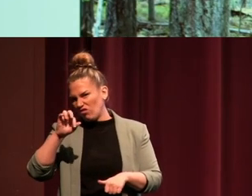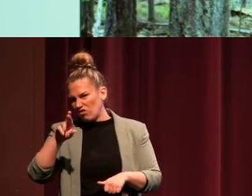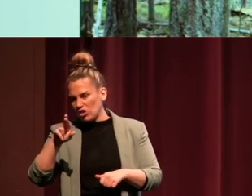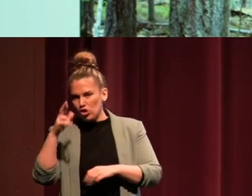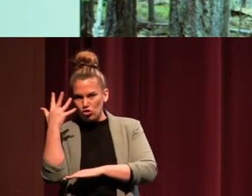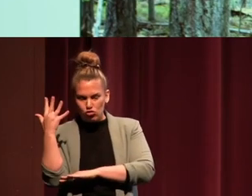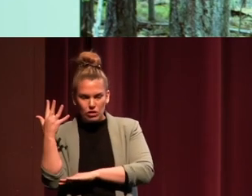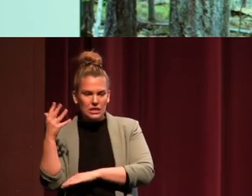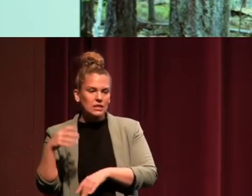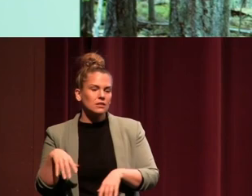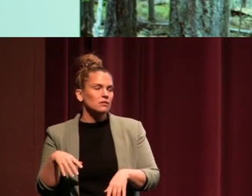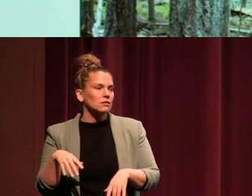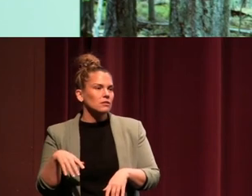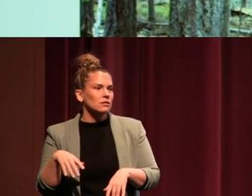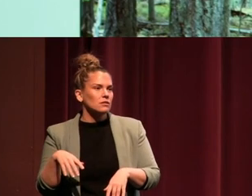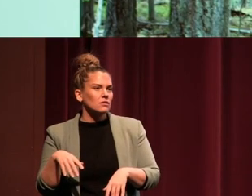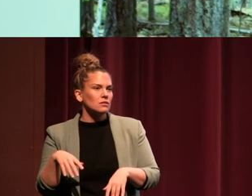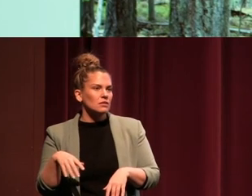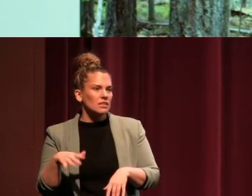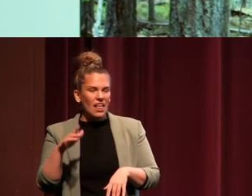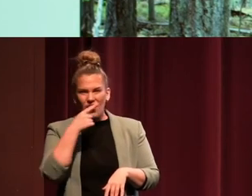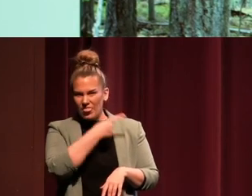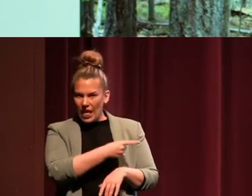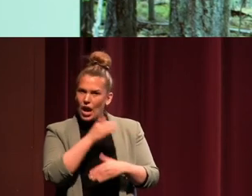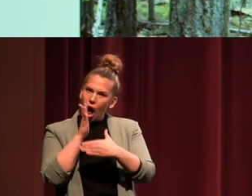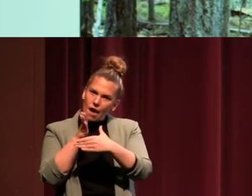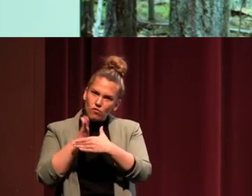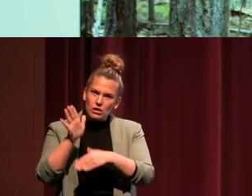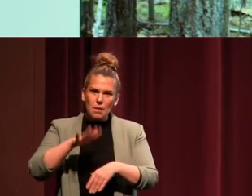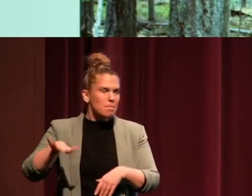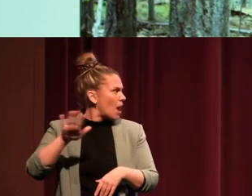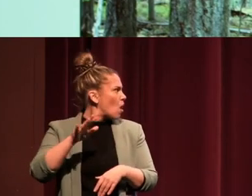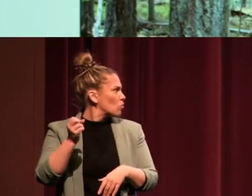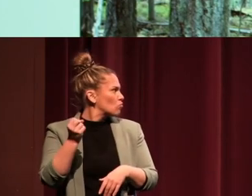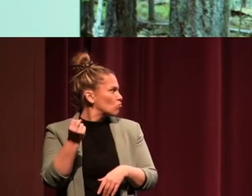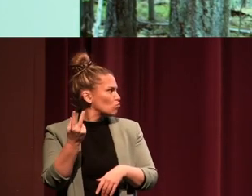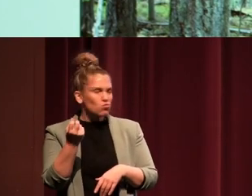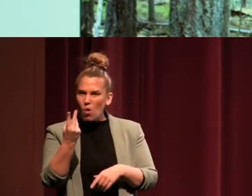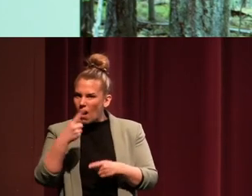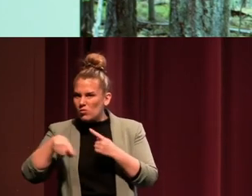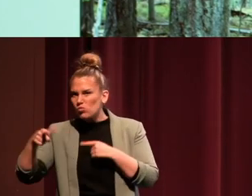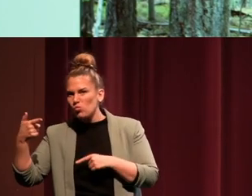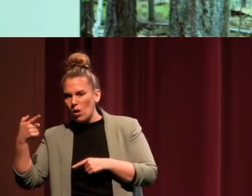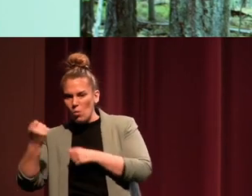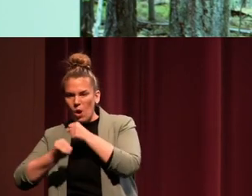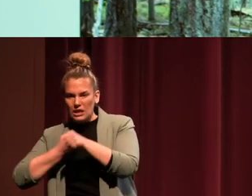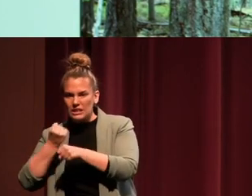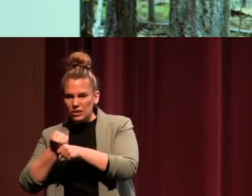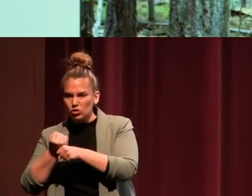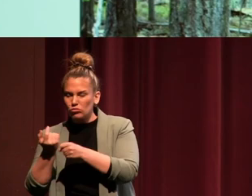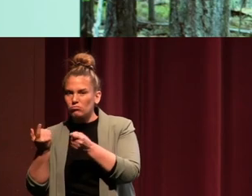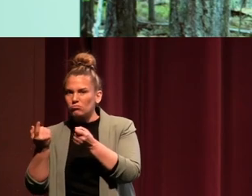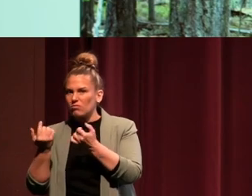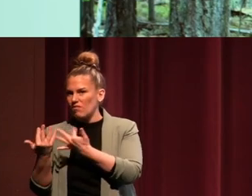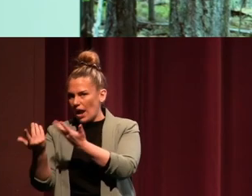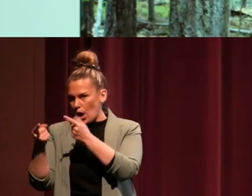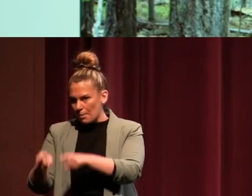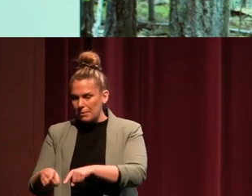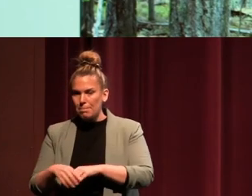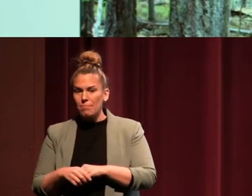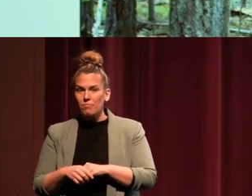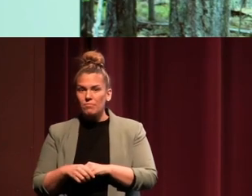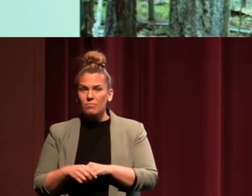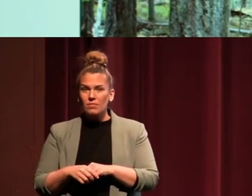that are a little bit longer, it's about every 12 to 21 years. Most of these sites, by the way, the